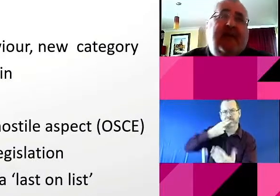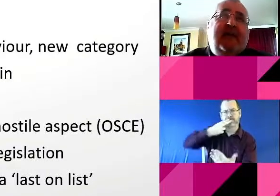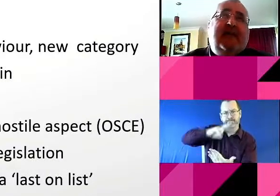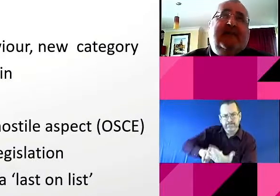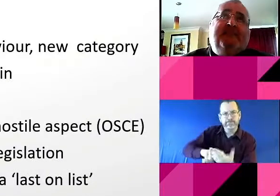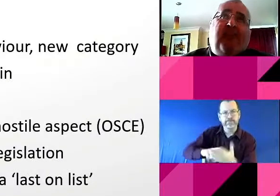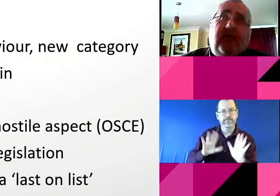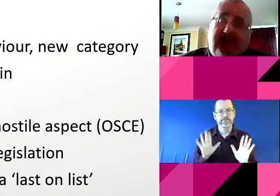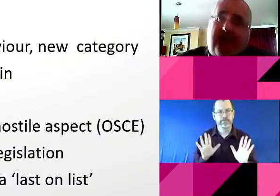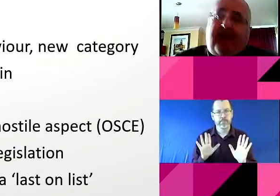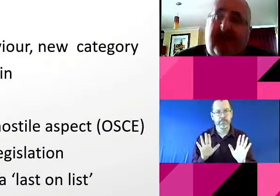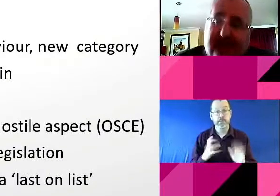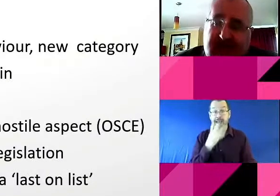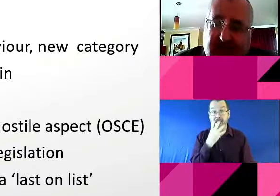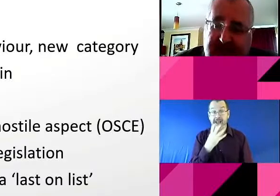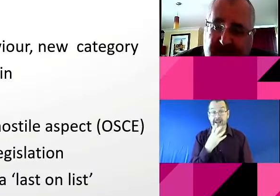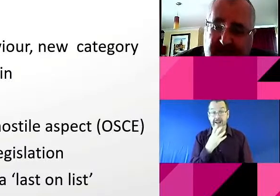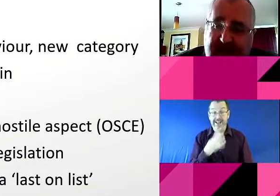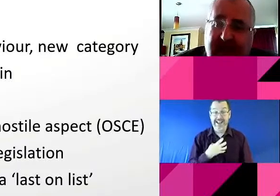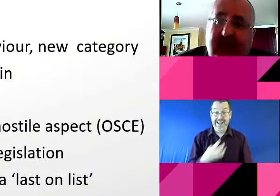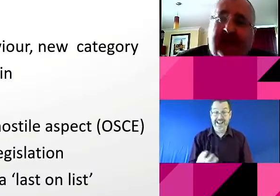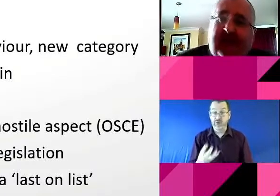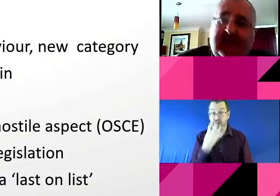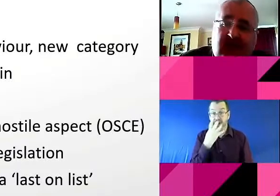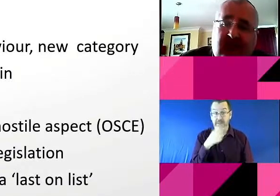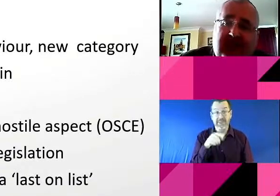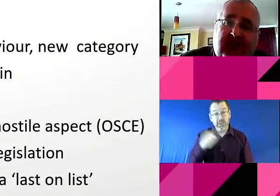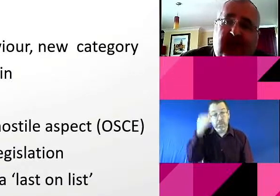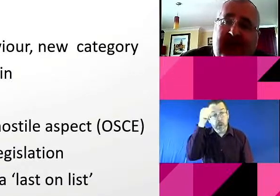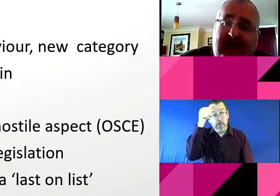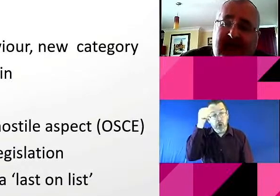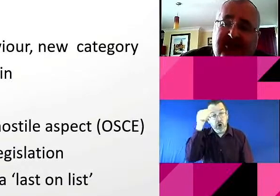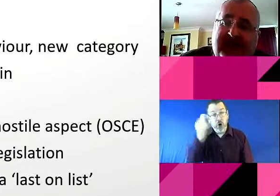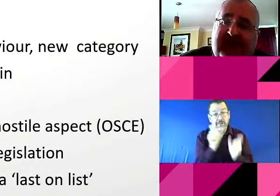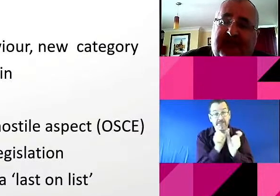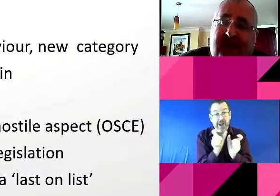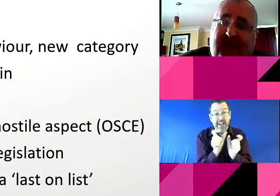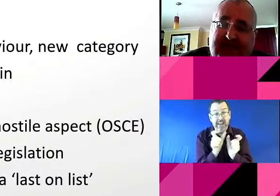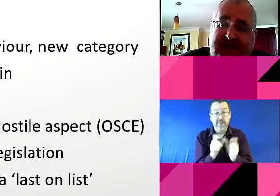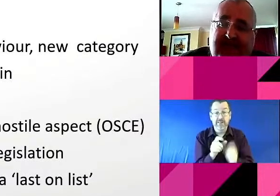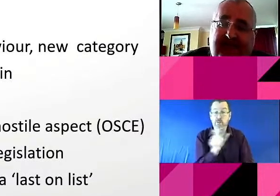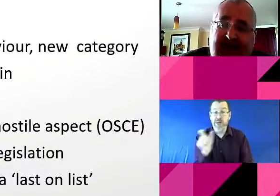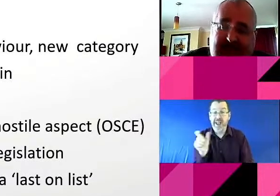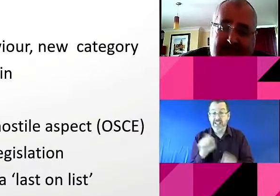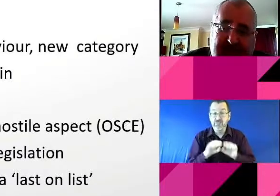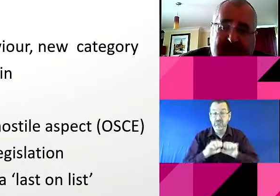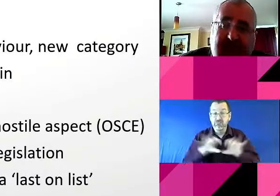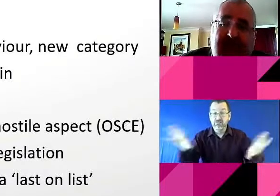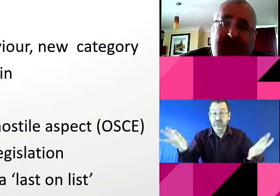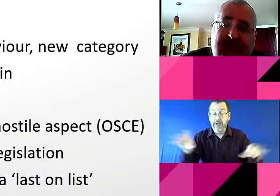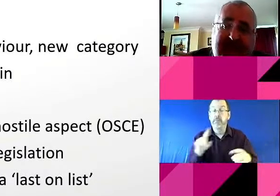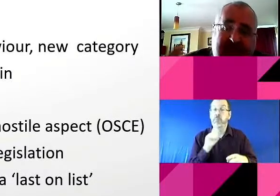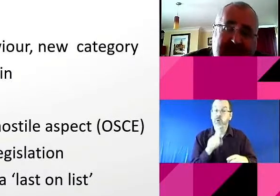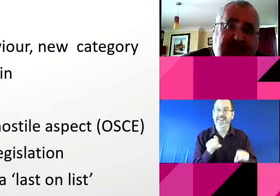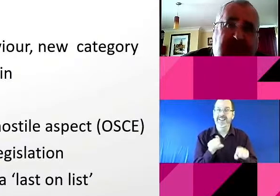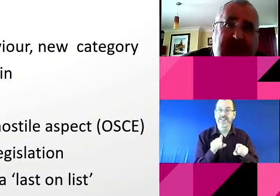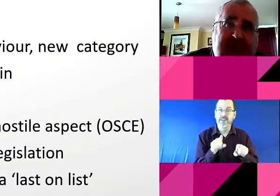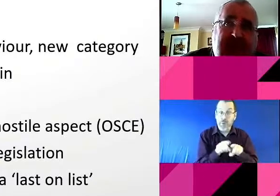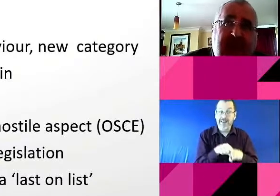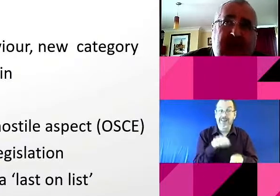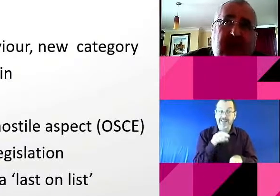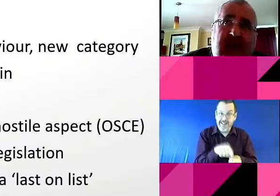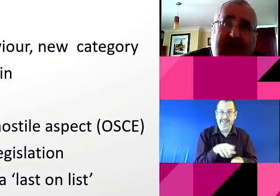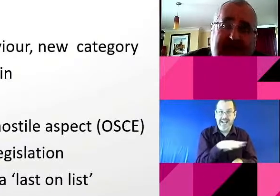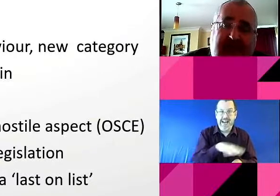term is both a popular term and it's also a legislative policy domain. And hate